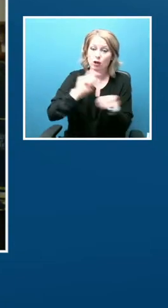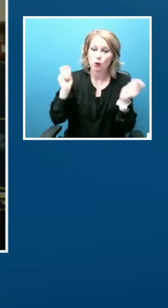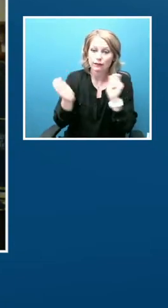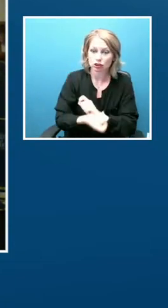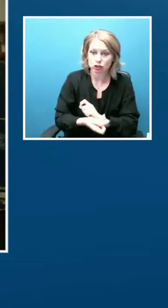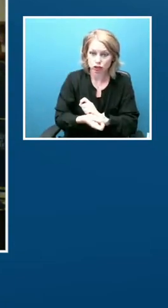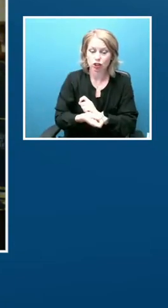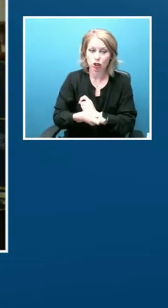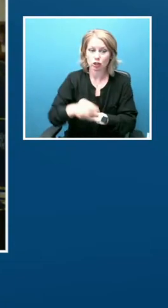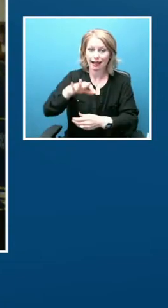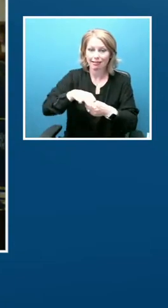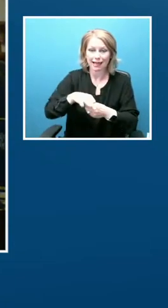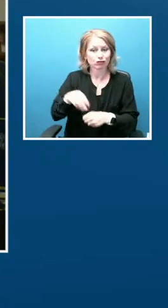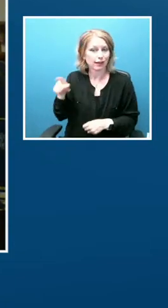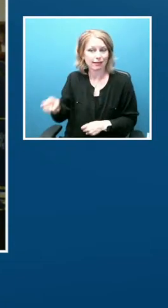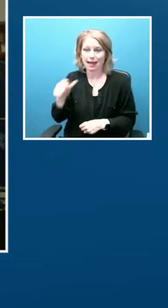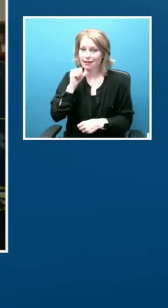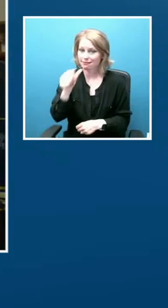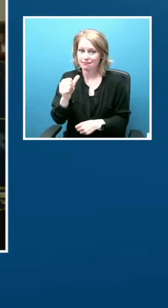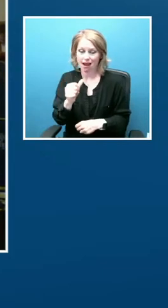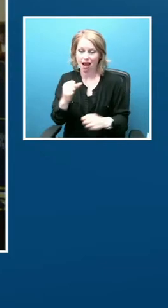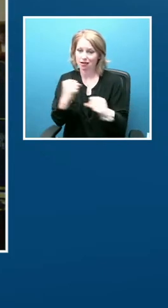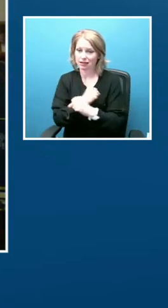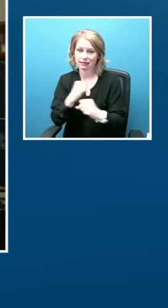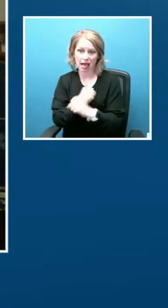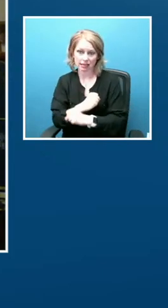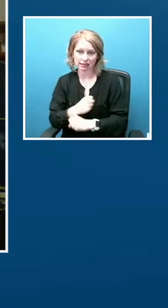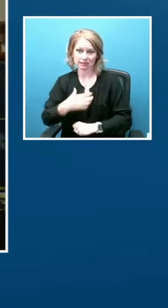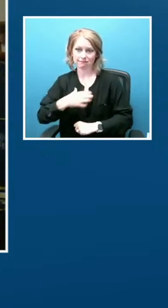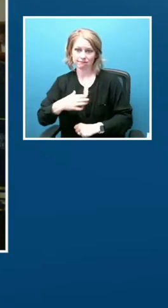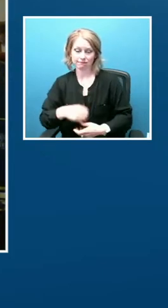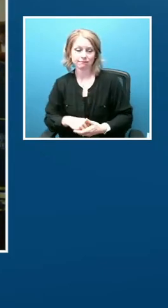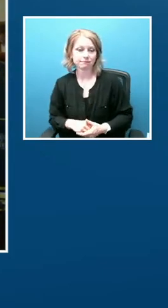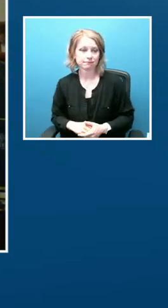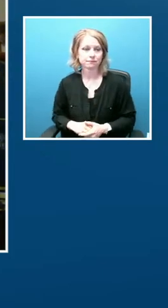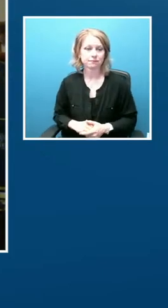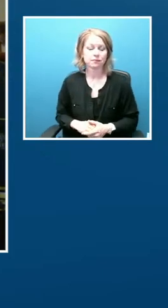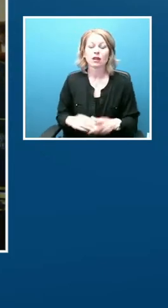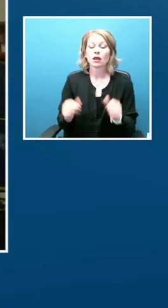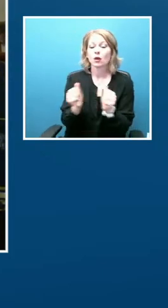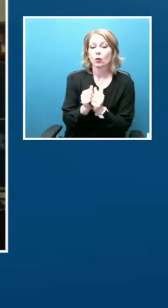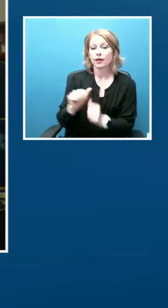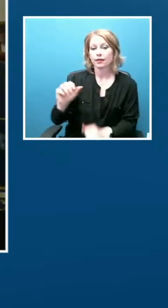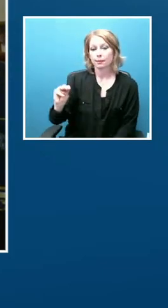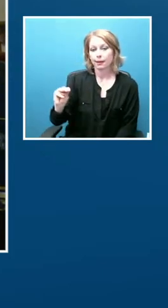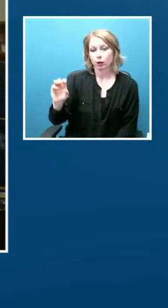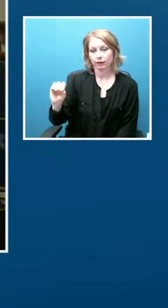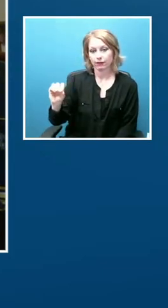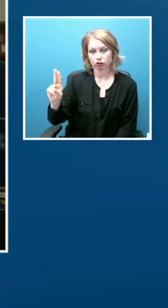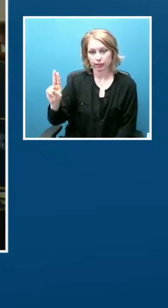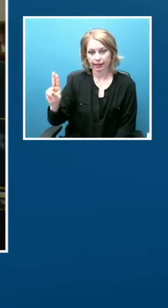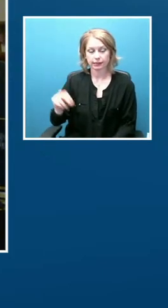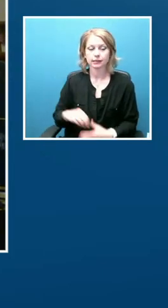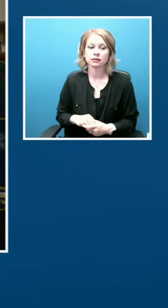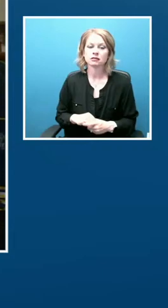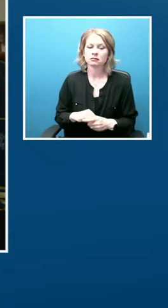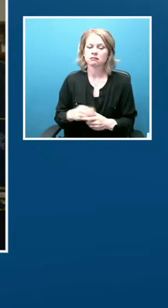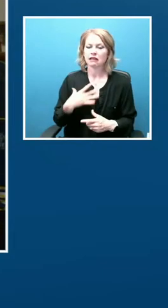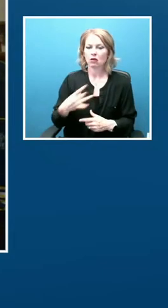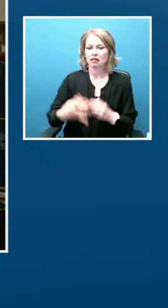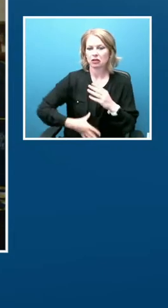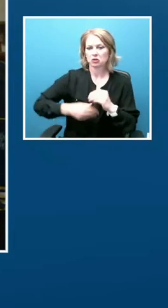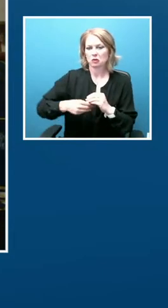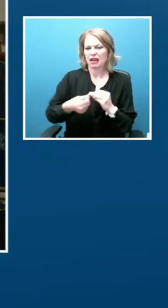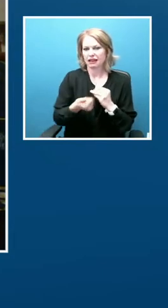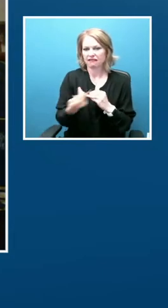even contest. As far as the memorandum of understanding, I'd like to make a few remarks.